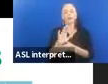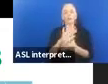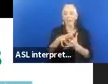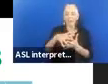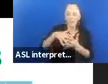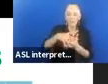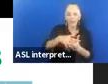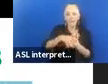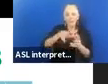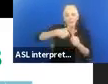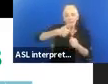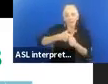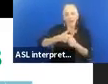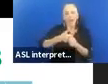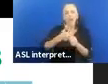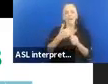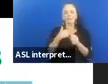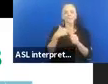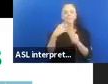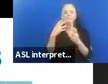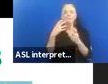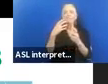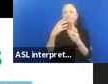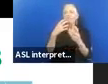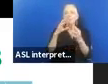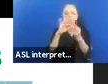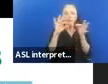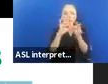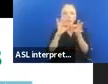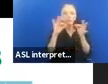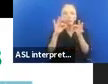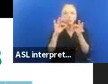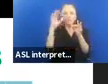them assumptions and